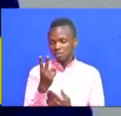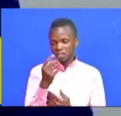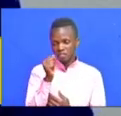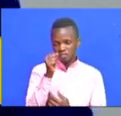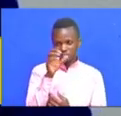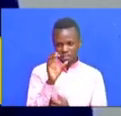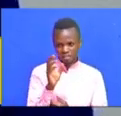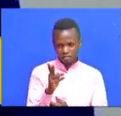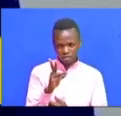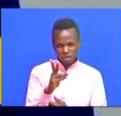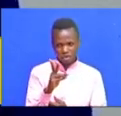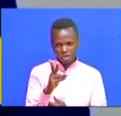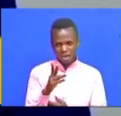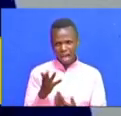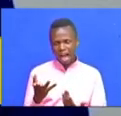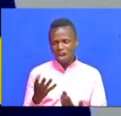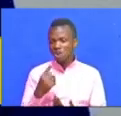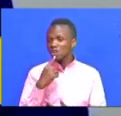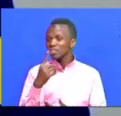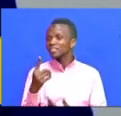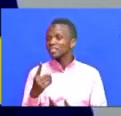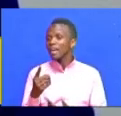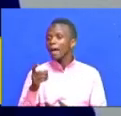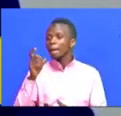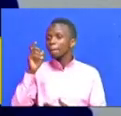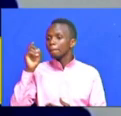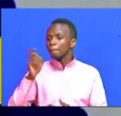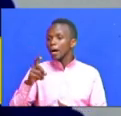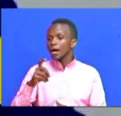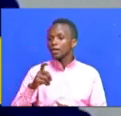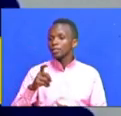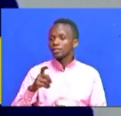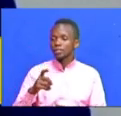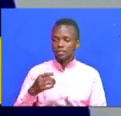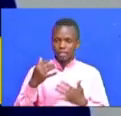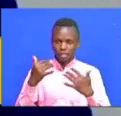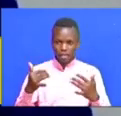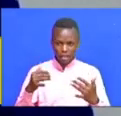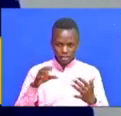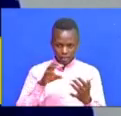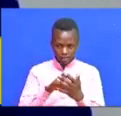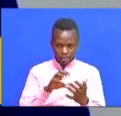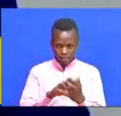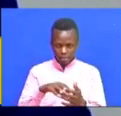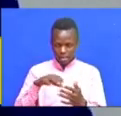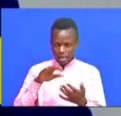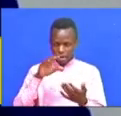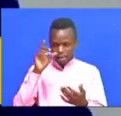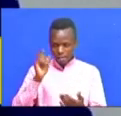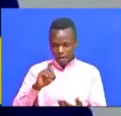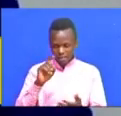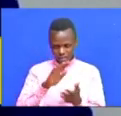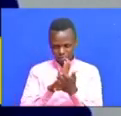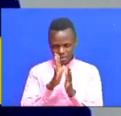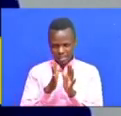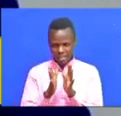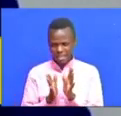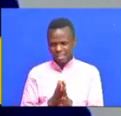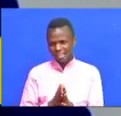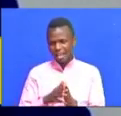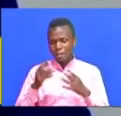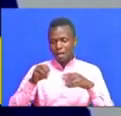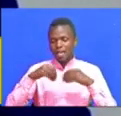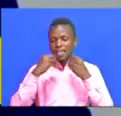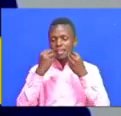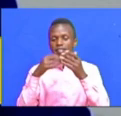24,244, as you said, but the parents have to top up. You know, it's not absolutely free, but the government gives